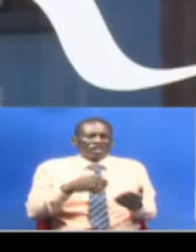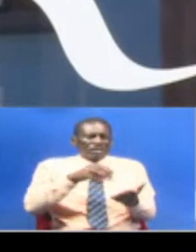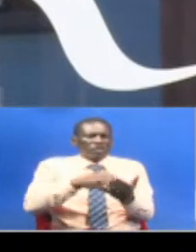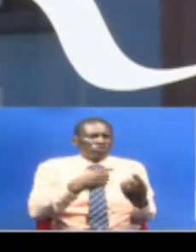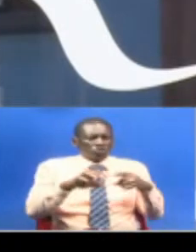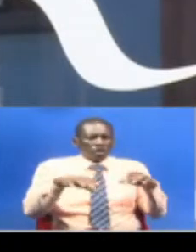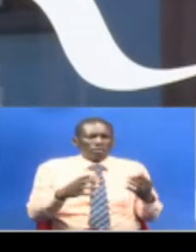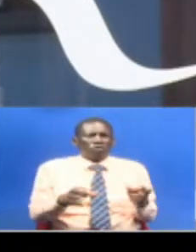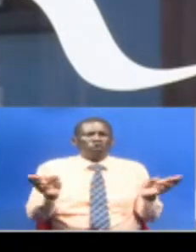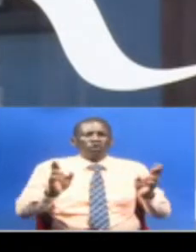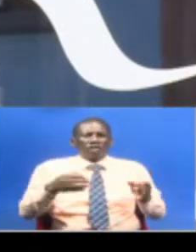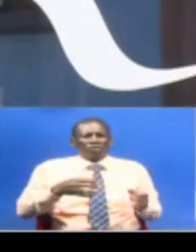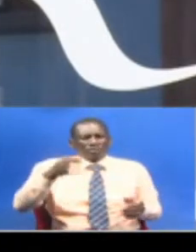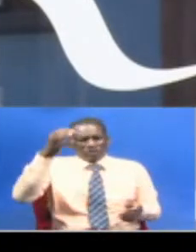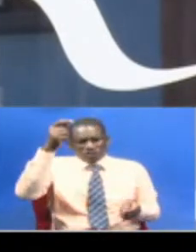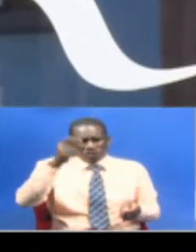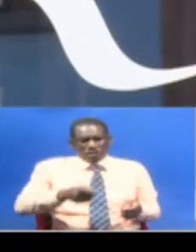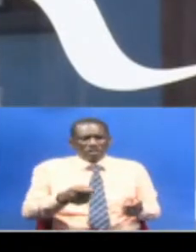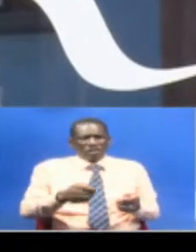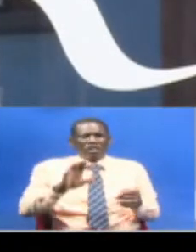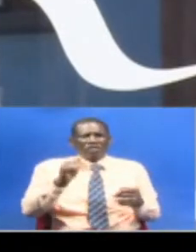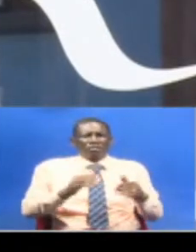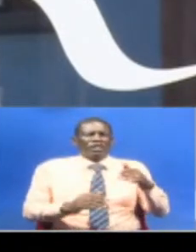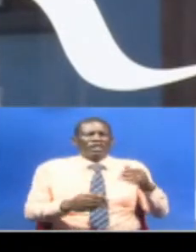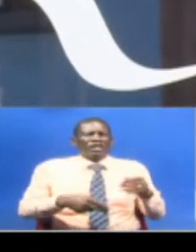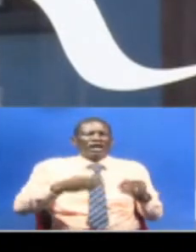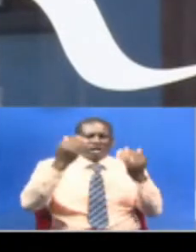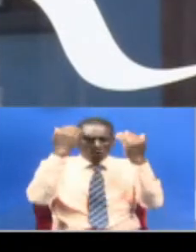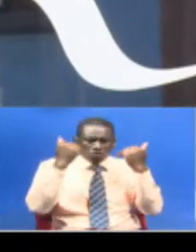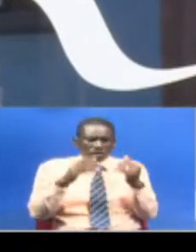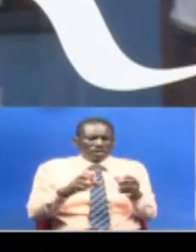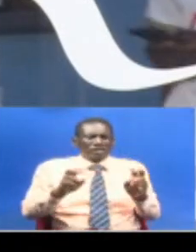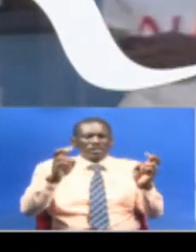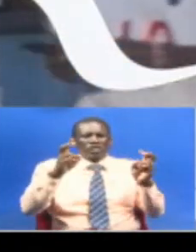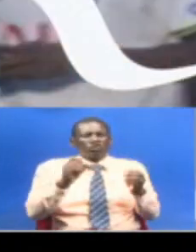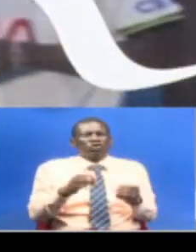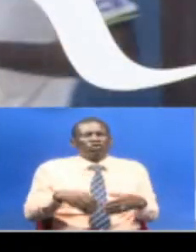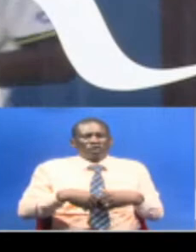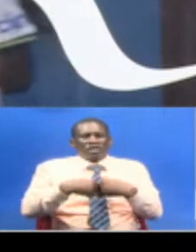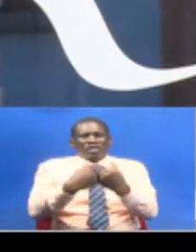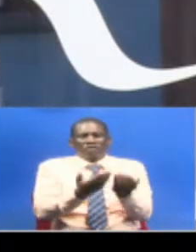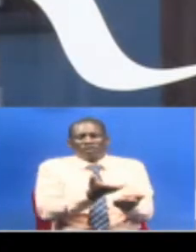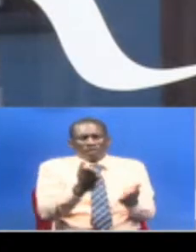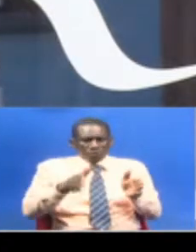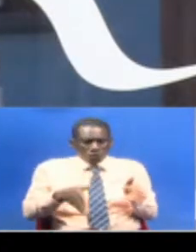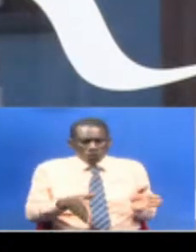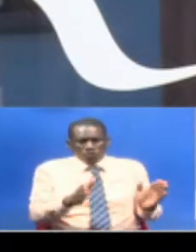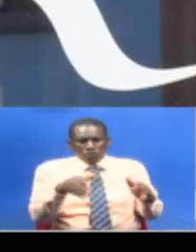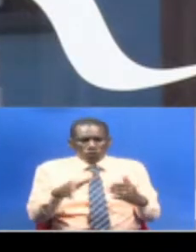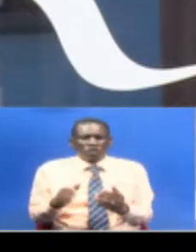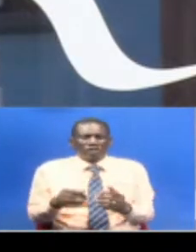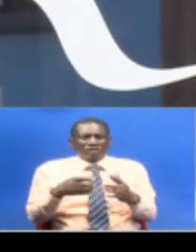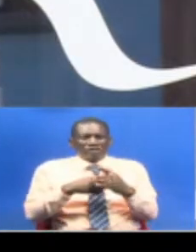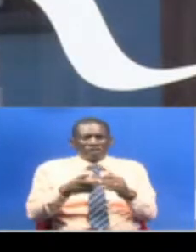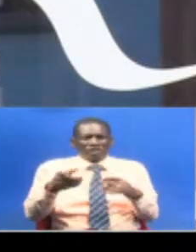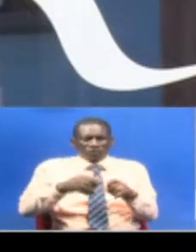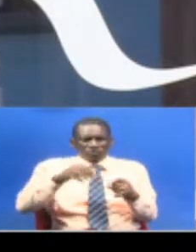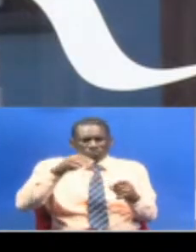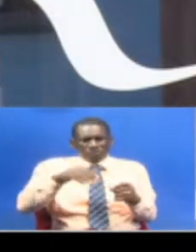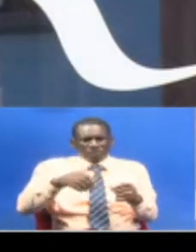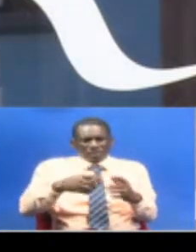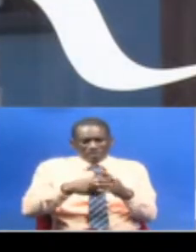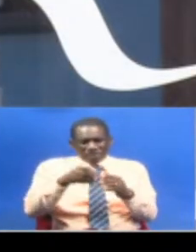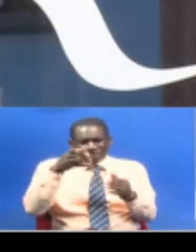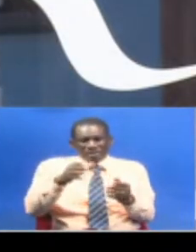has already been determined by the High Court. So it's just a matter of giving them that opportunity beginning from the beginning. And